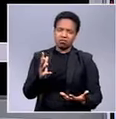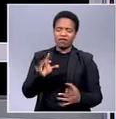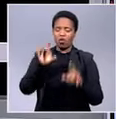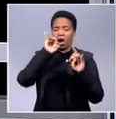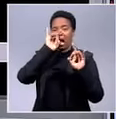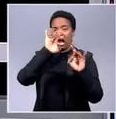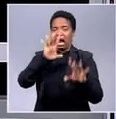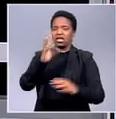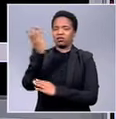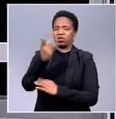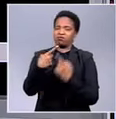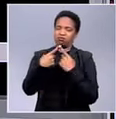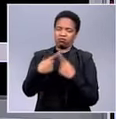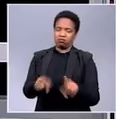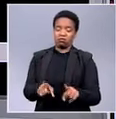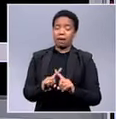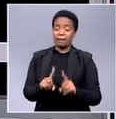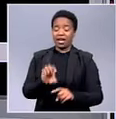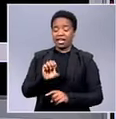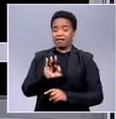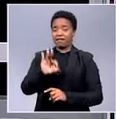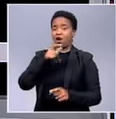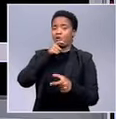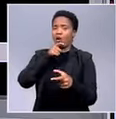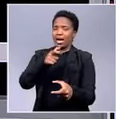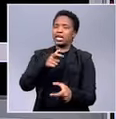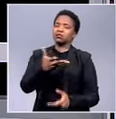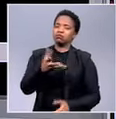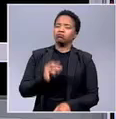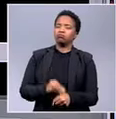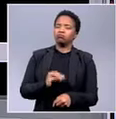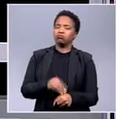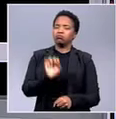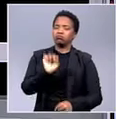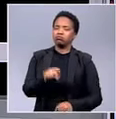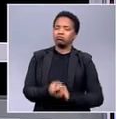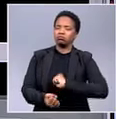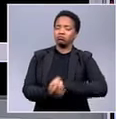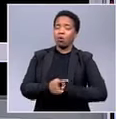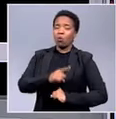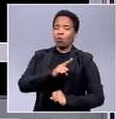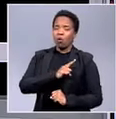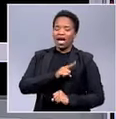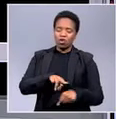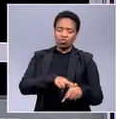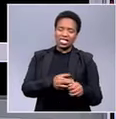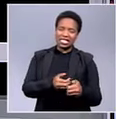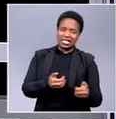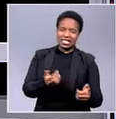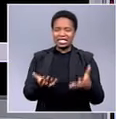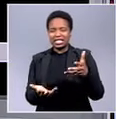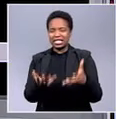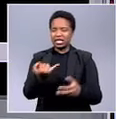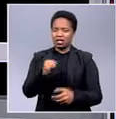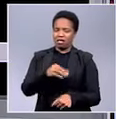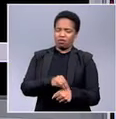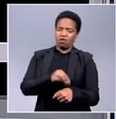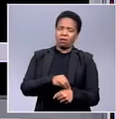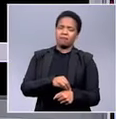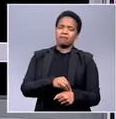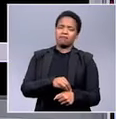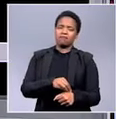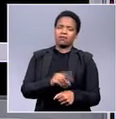speech. But they have said the EFF comments made were problematic in a society still trying to heal from a racially divided